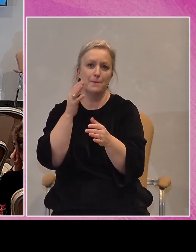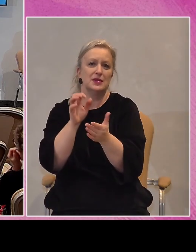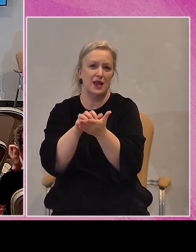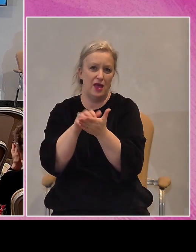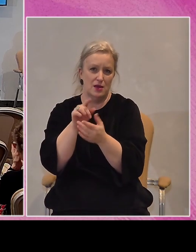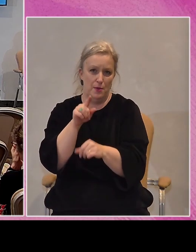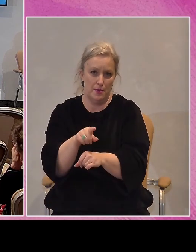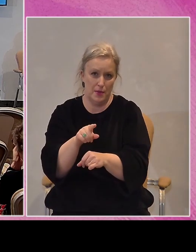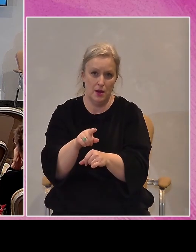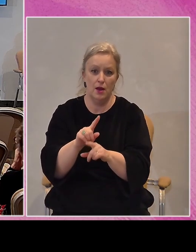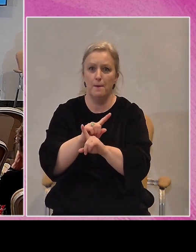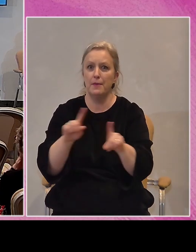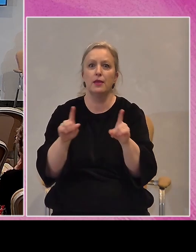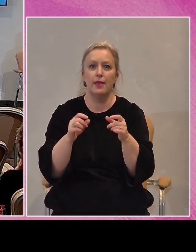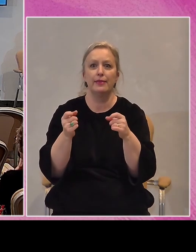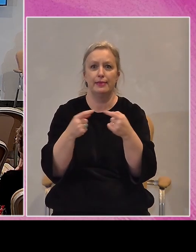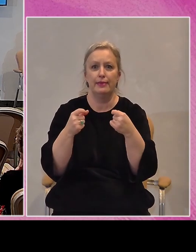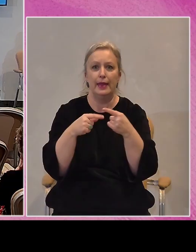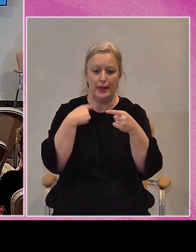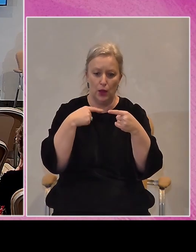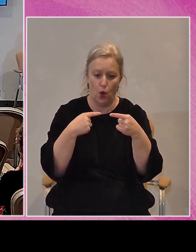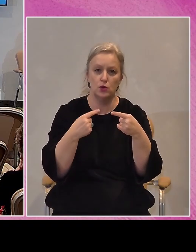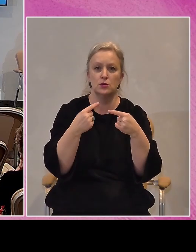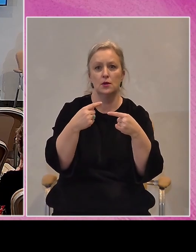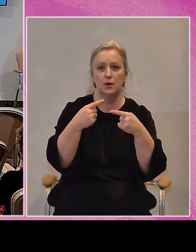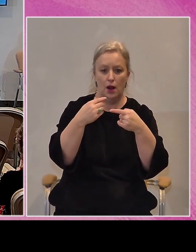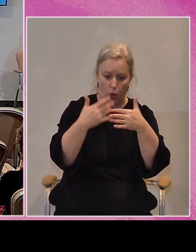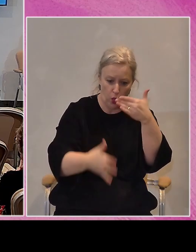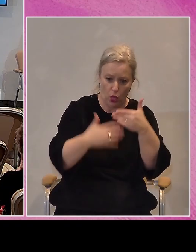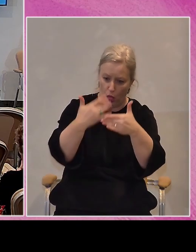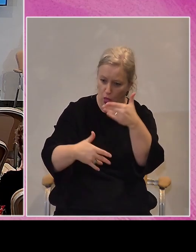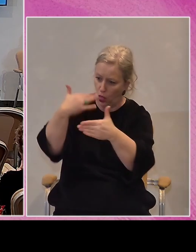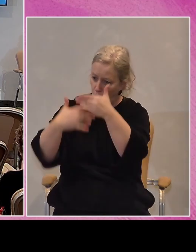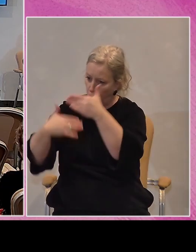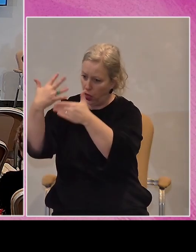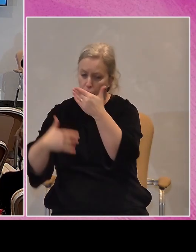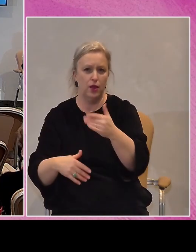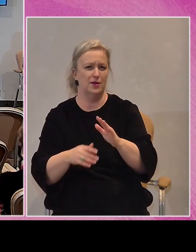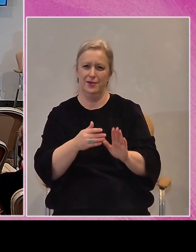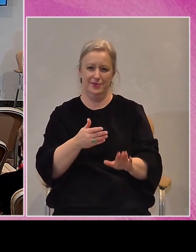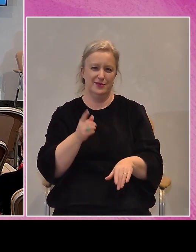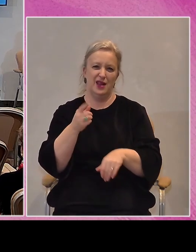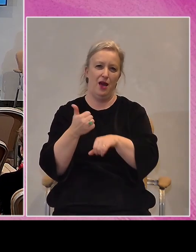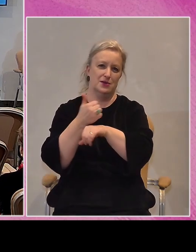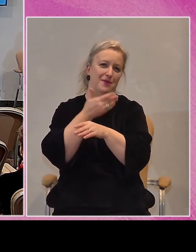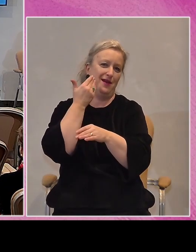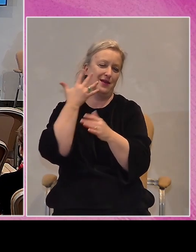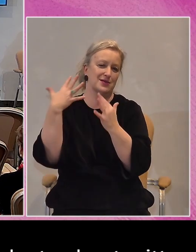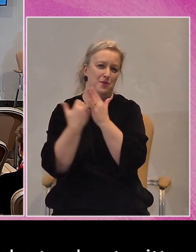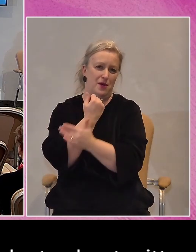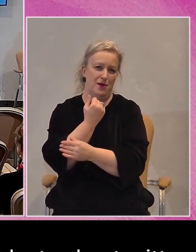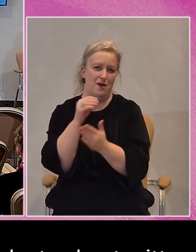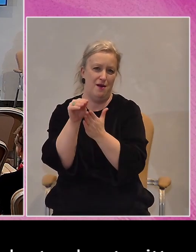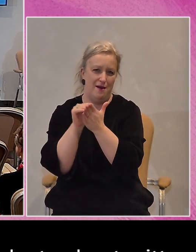medical institution in a bad state. Then instead of going through an extremely long case history,